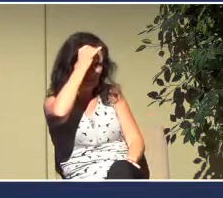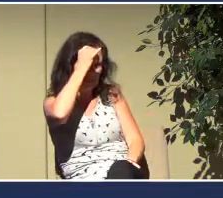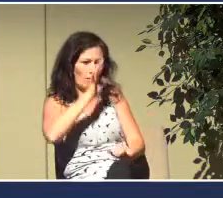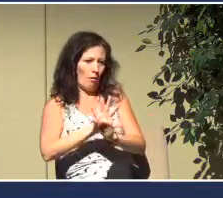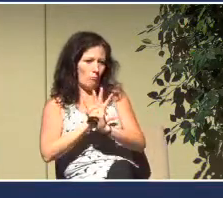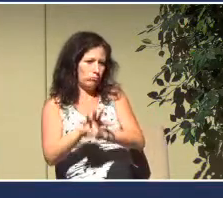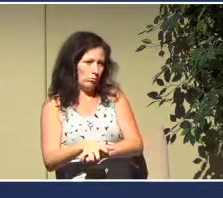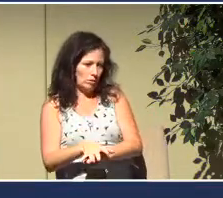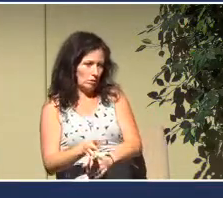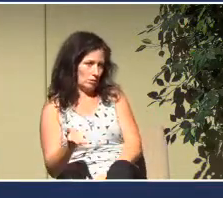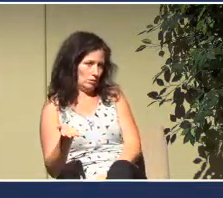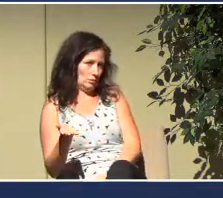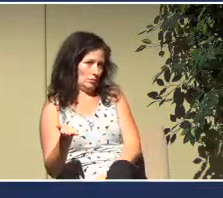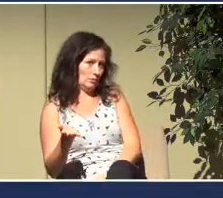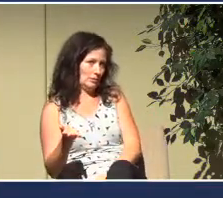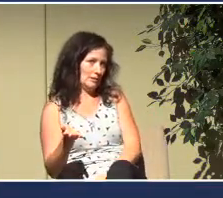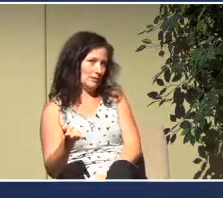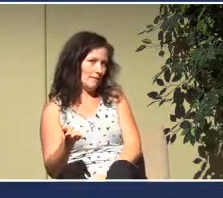oppressed.